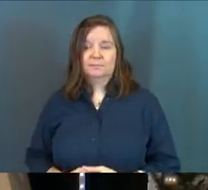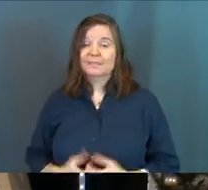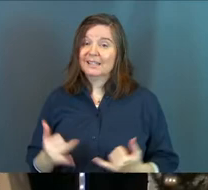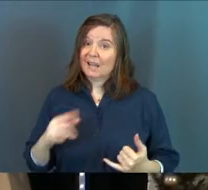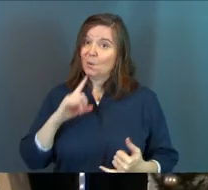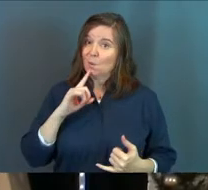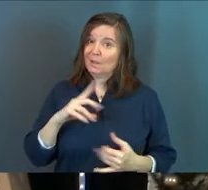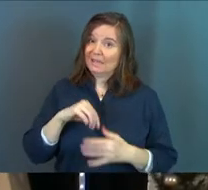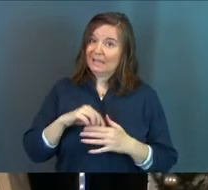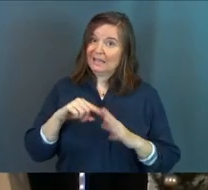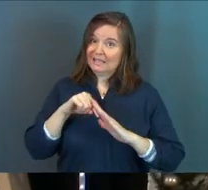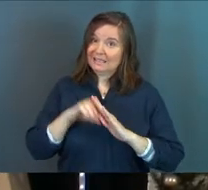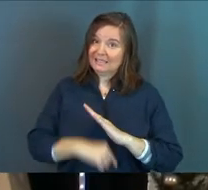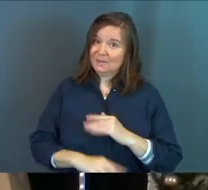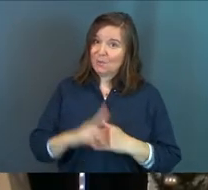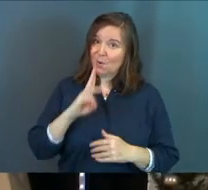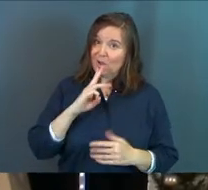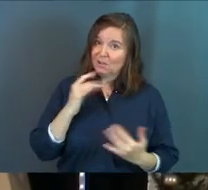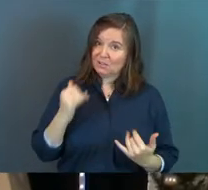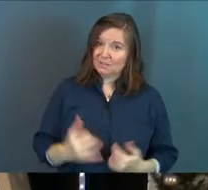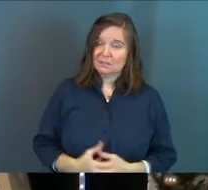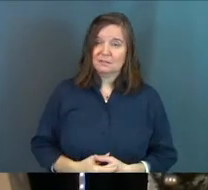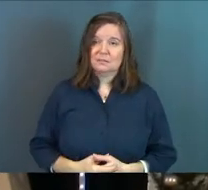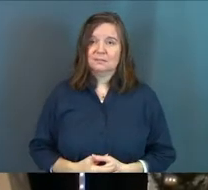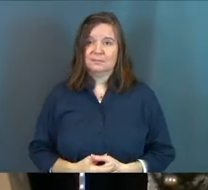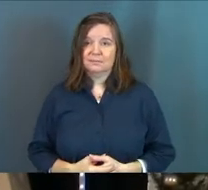Now we're really getting into the deep waters.